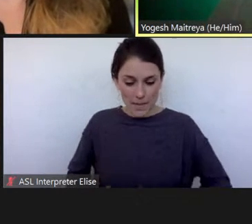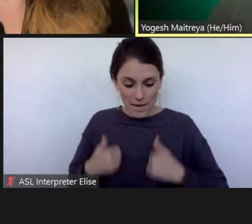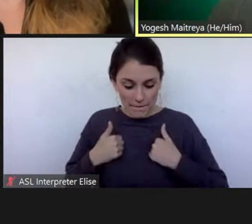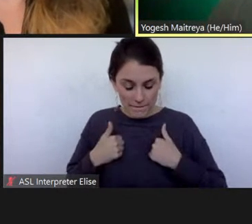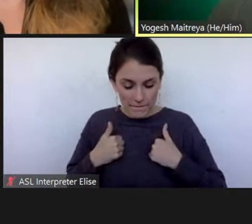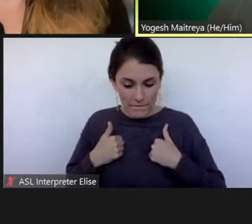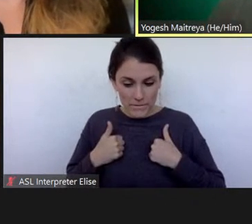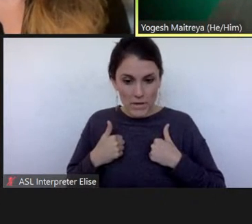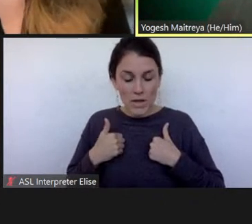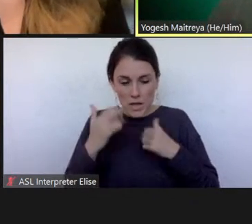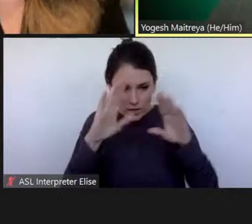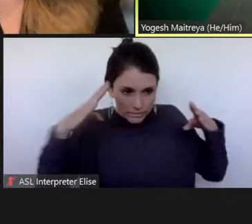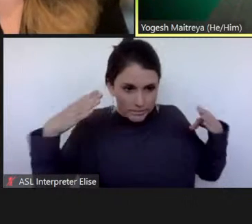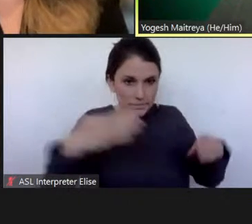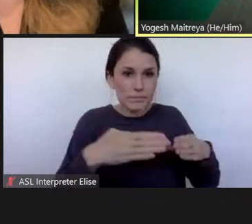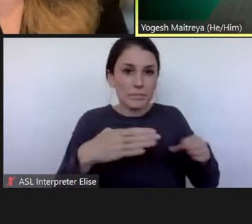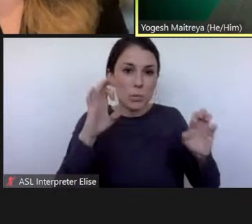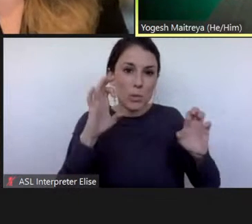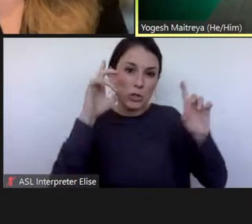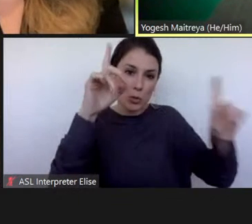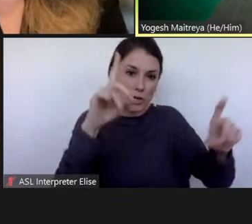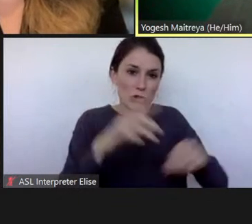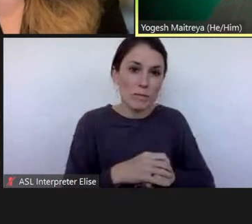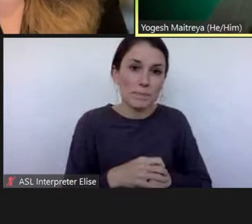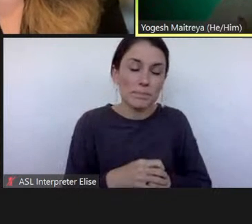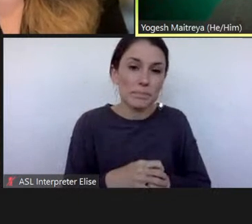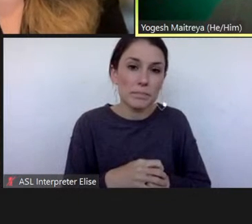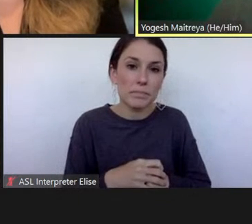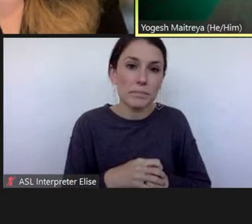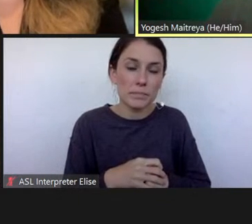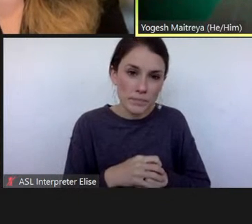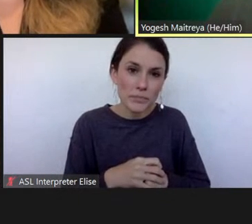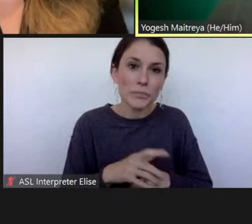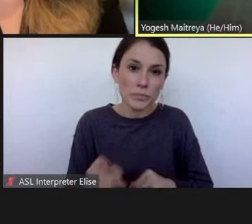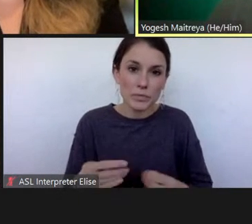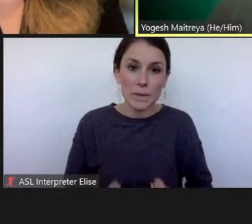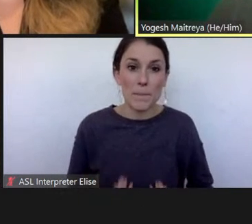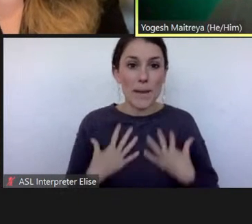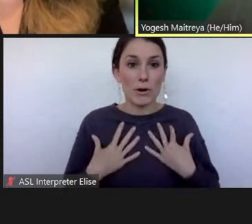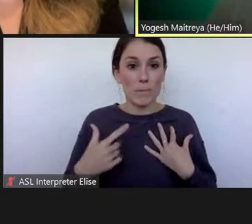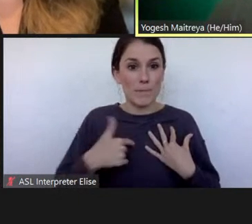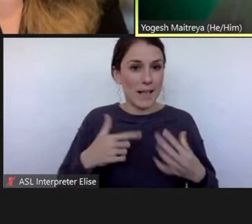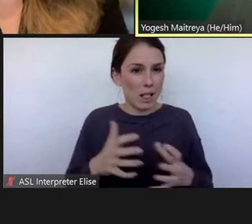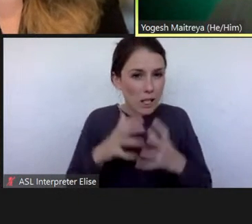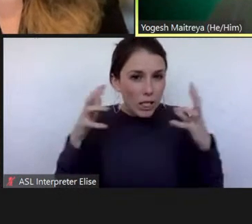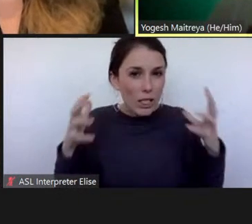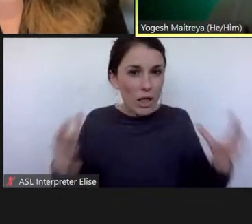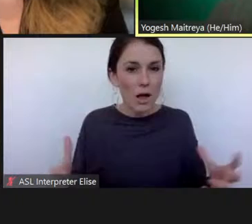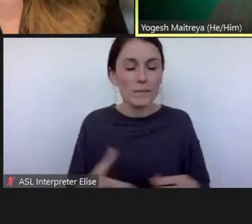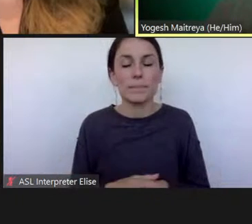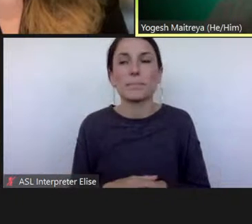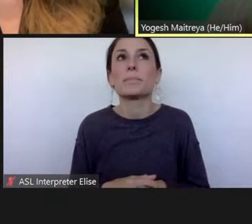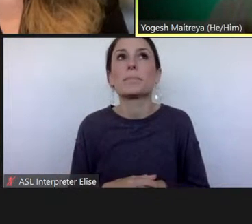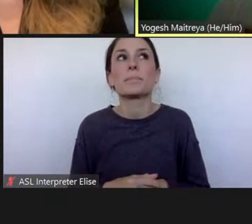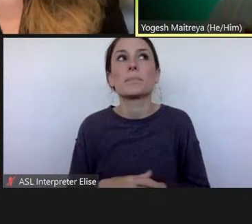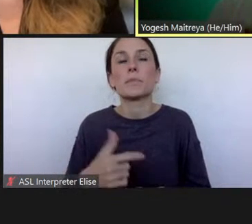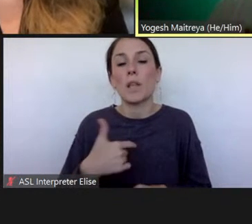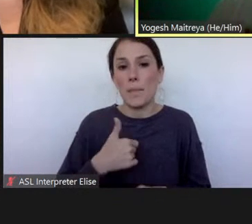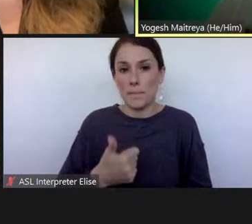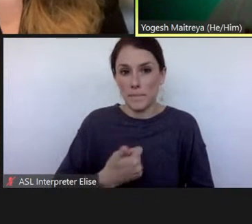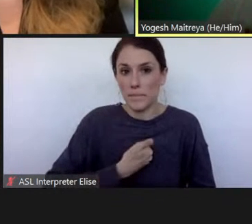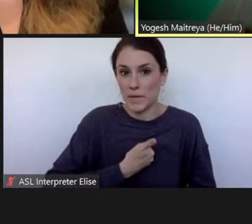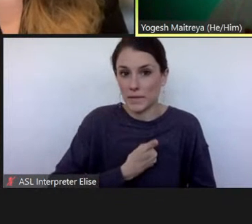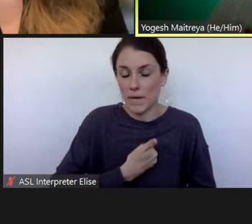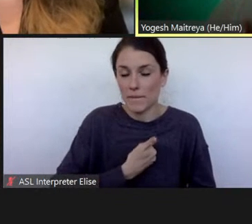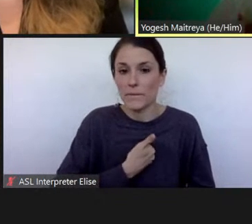into education. And this has inspired me a lot. I